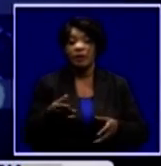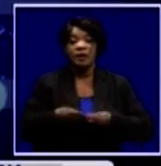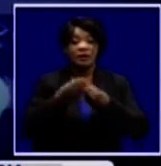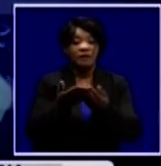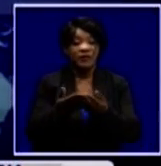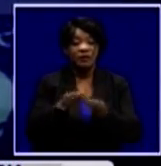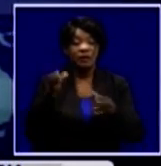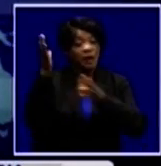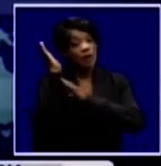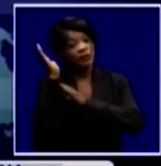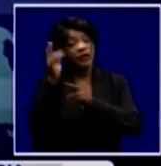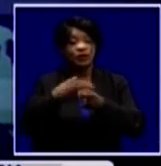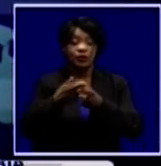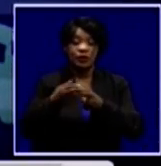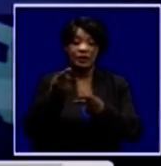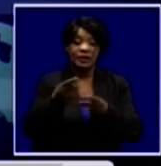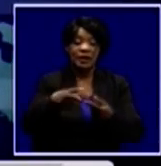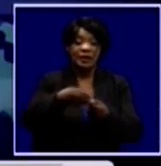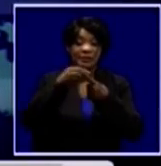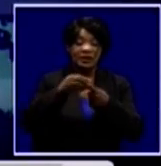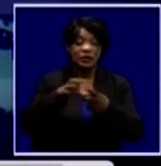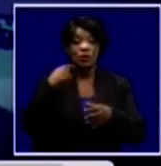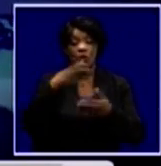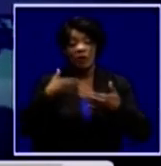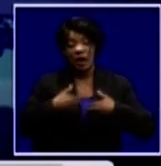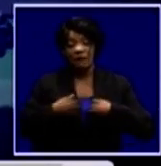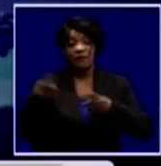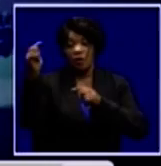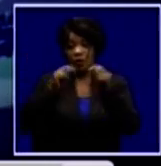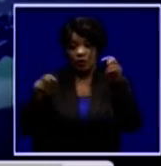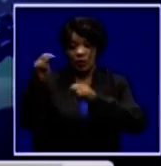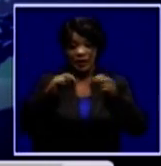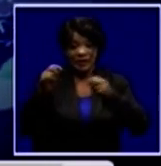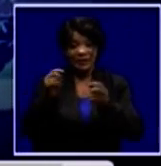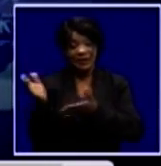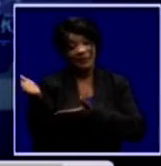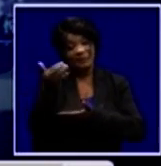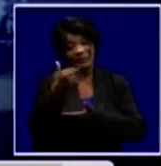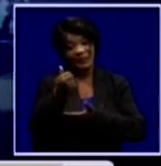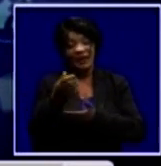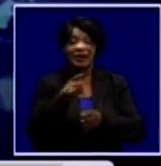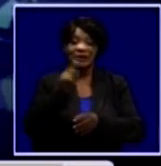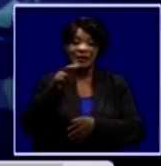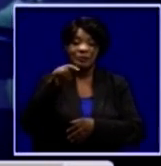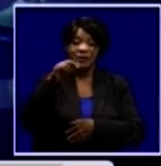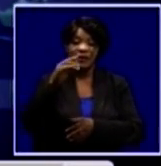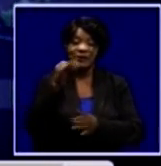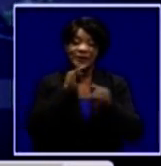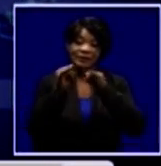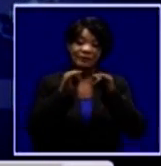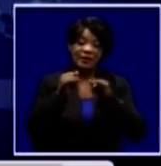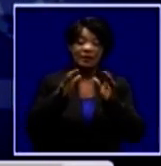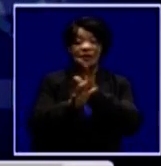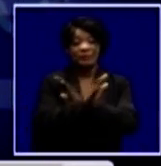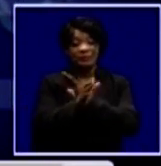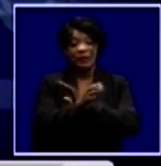in the province, especially in areas that have tourist attractions. He has told ZNBC News in an interview that Zambians should not